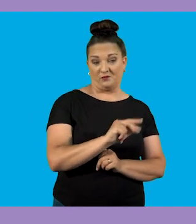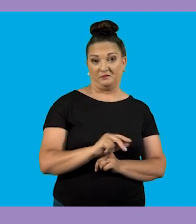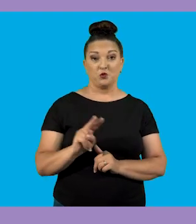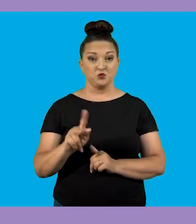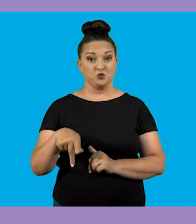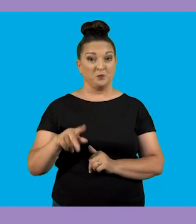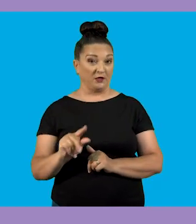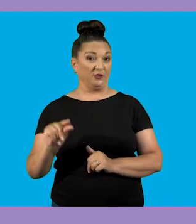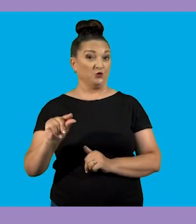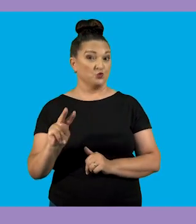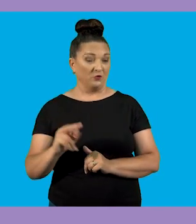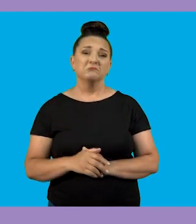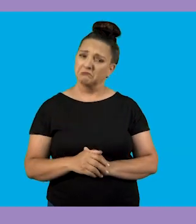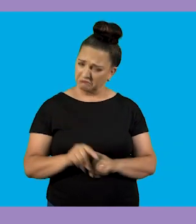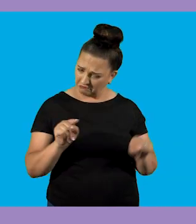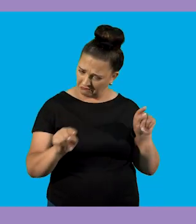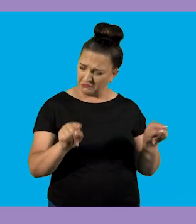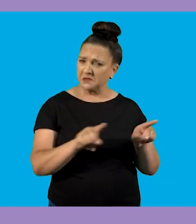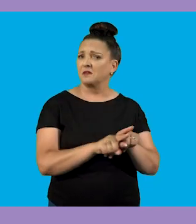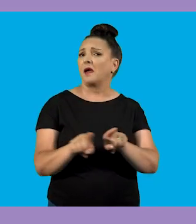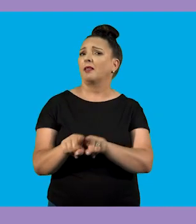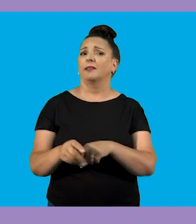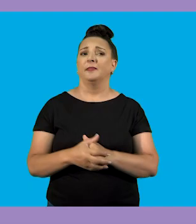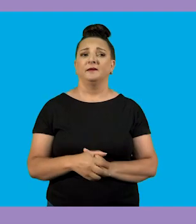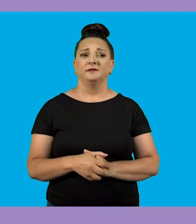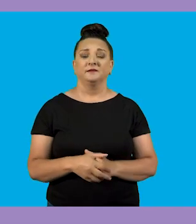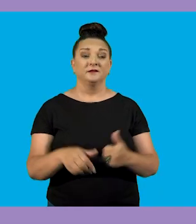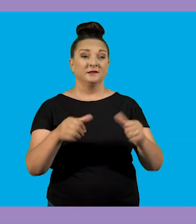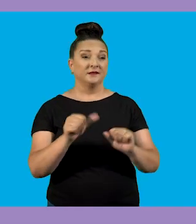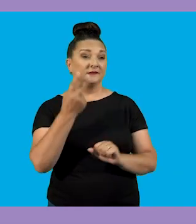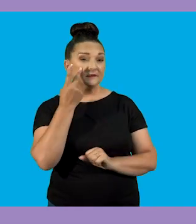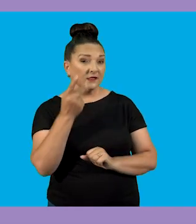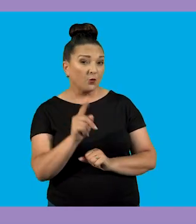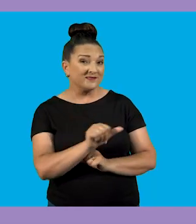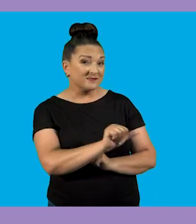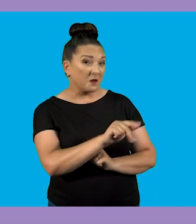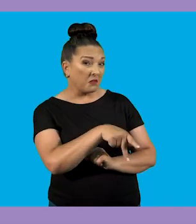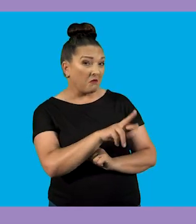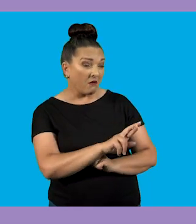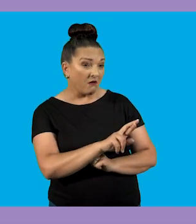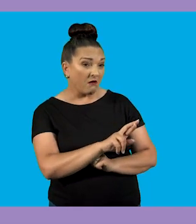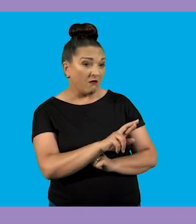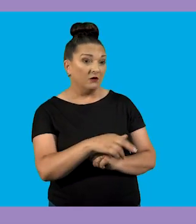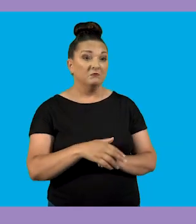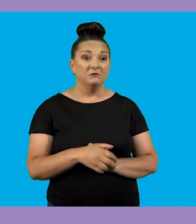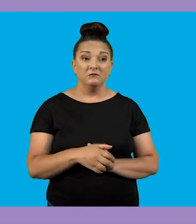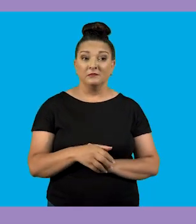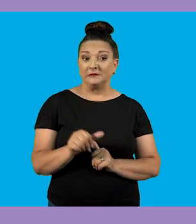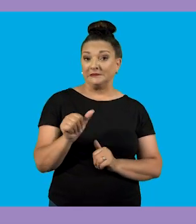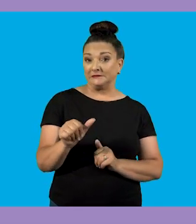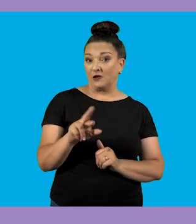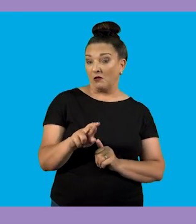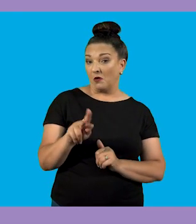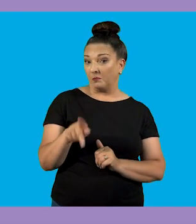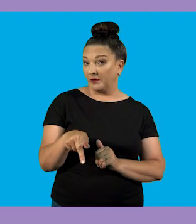squared and 2p squared. Yes, they are like terms. What about the 6pr